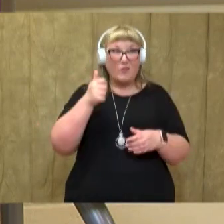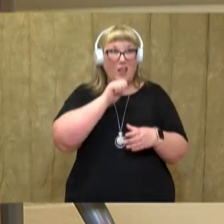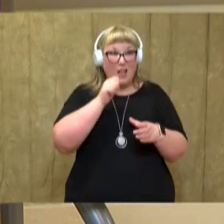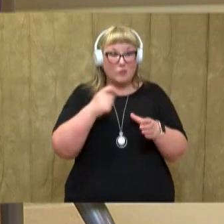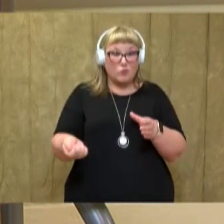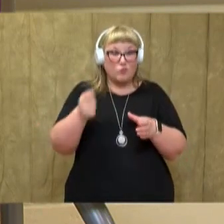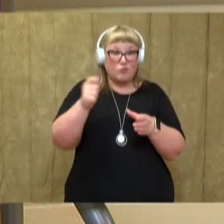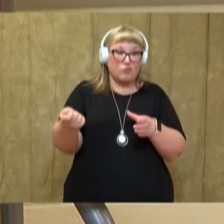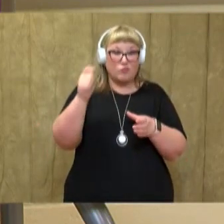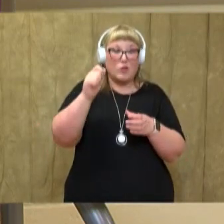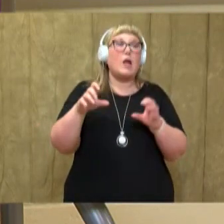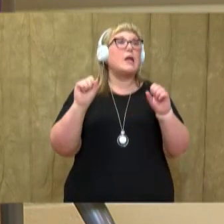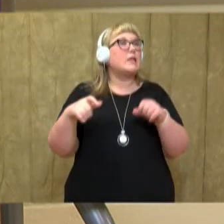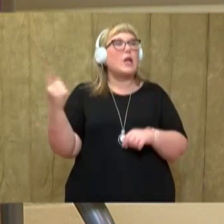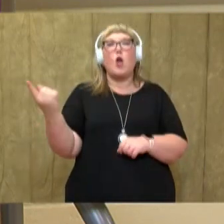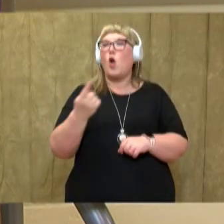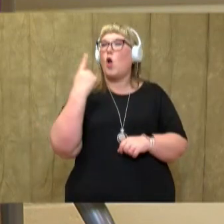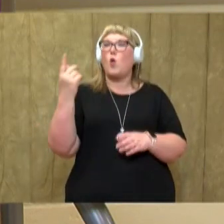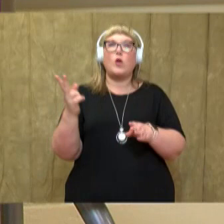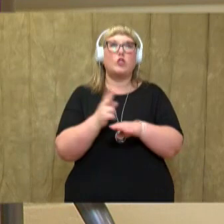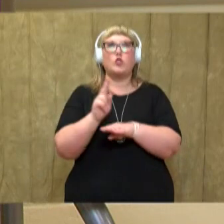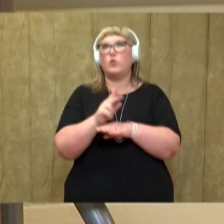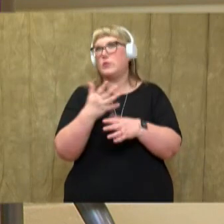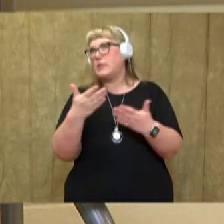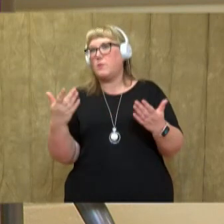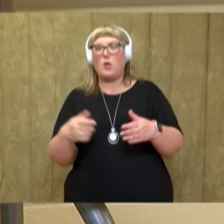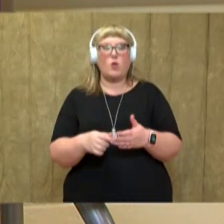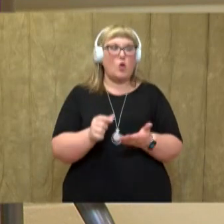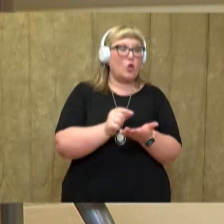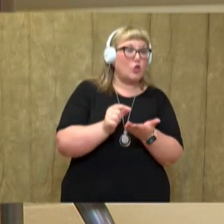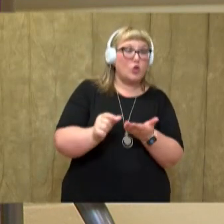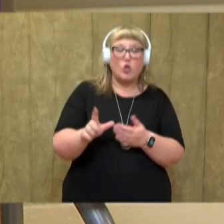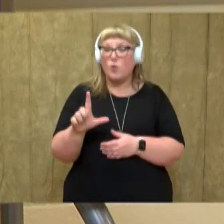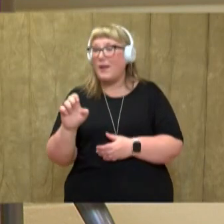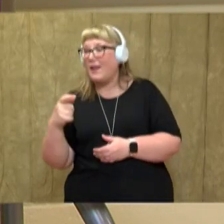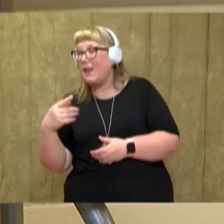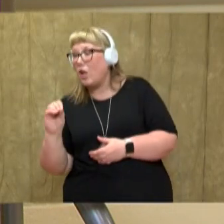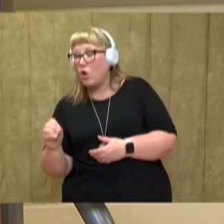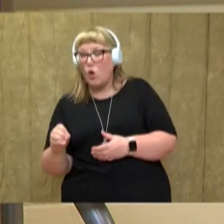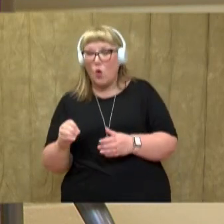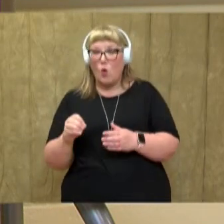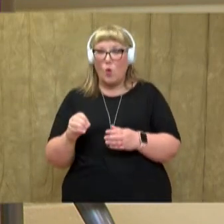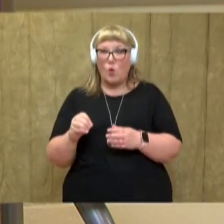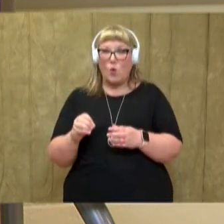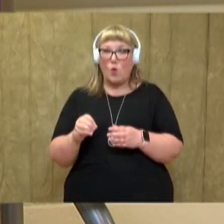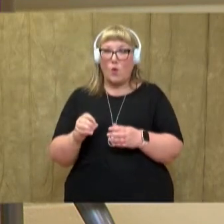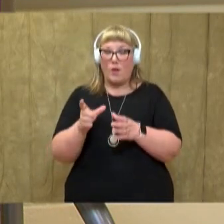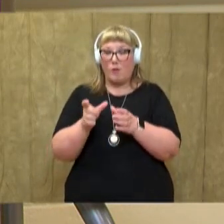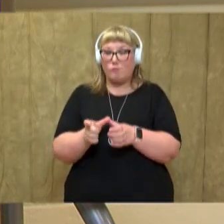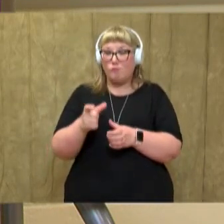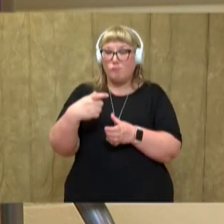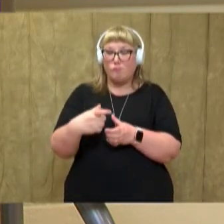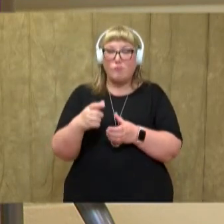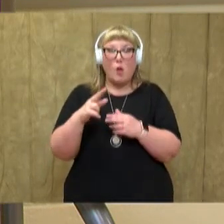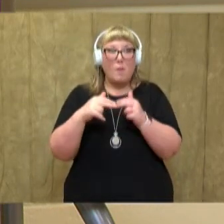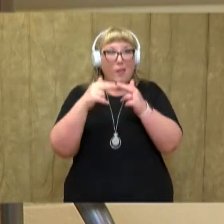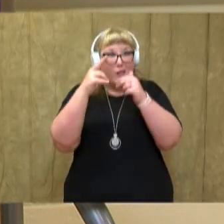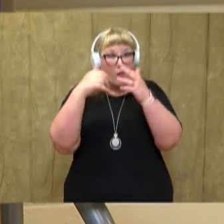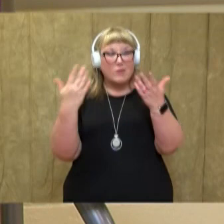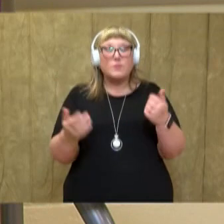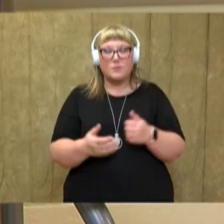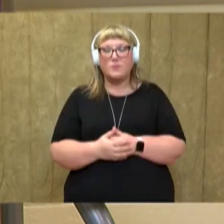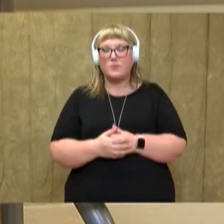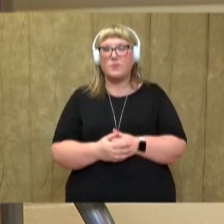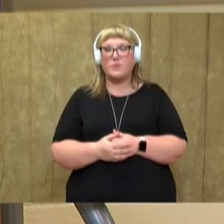help us solve the problem, we can always use something like cubes or Legos or blocks to help us represent our problem.